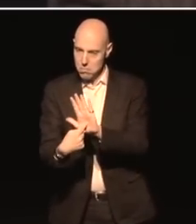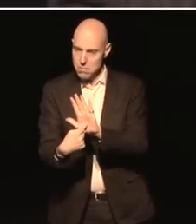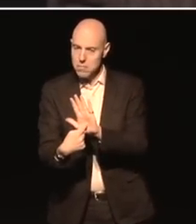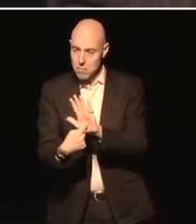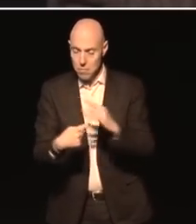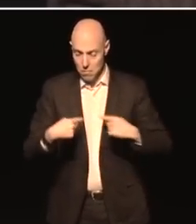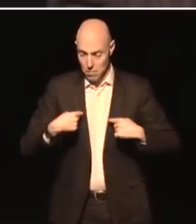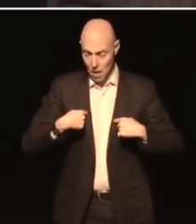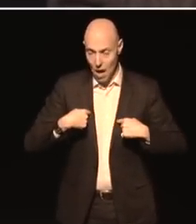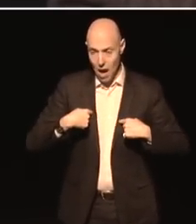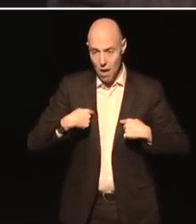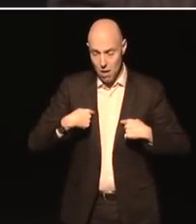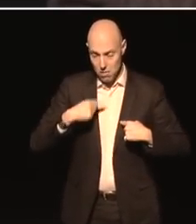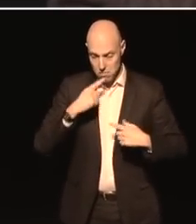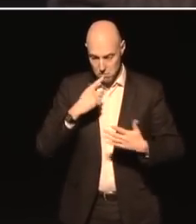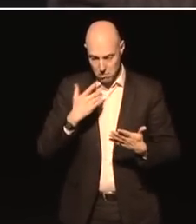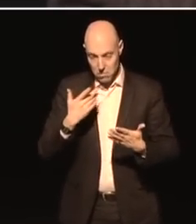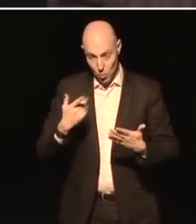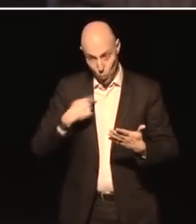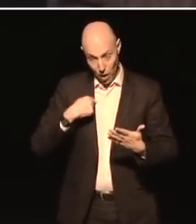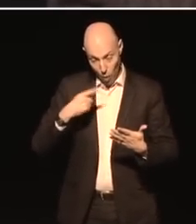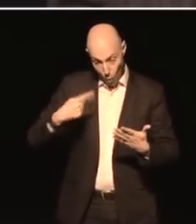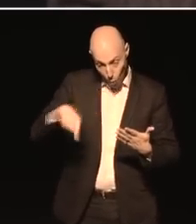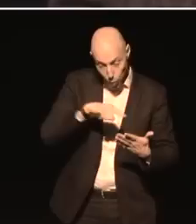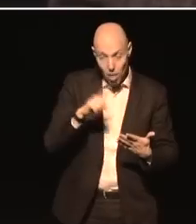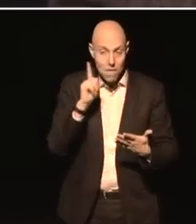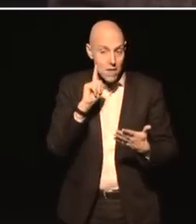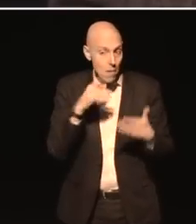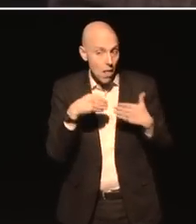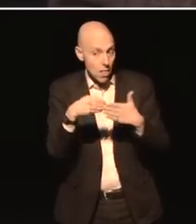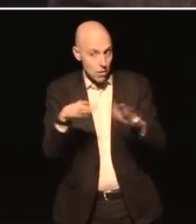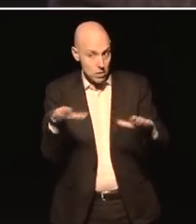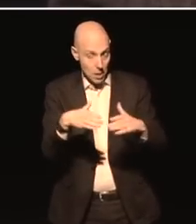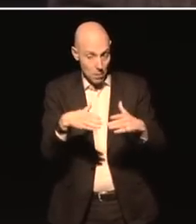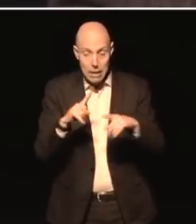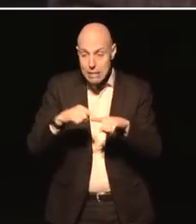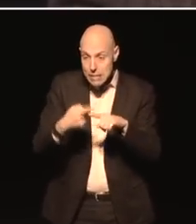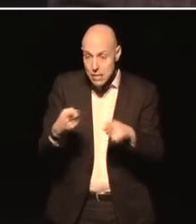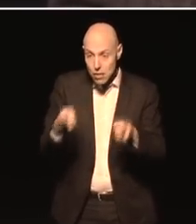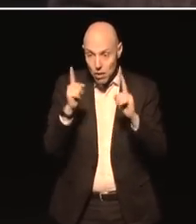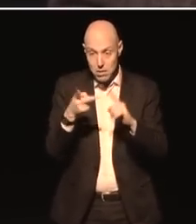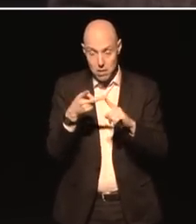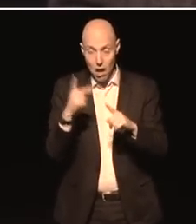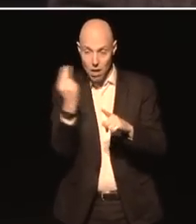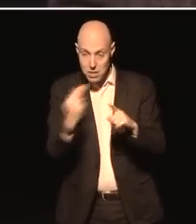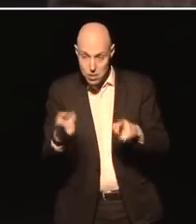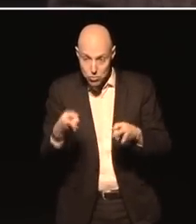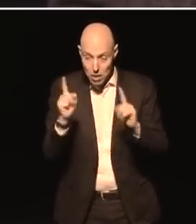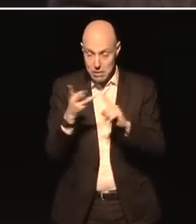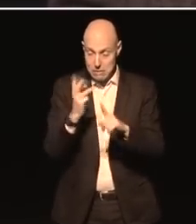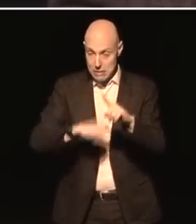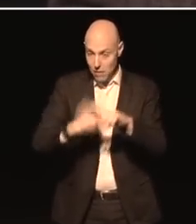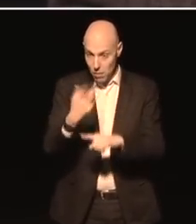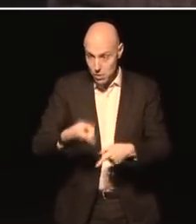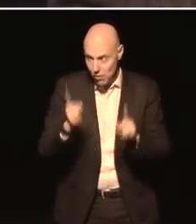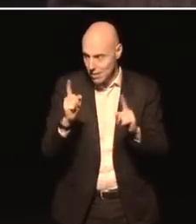an organization, we are, again, an all-female leading team. The executive director, the artistic director, the development